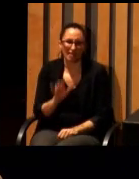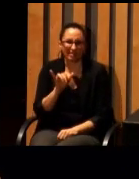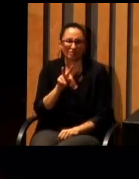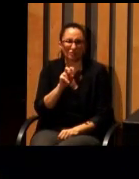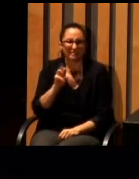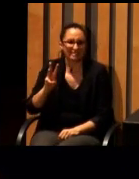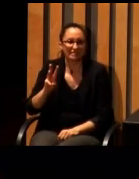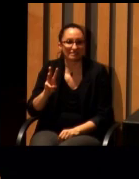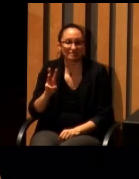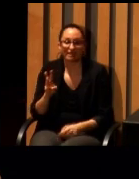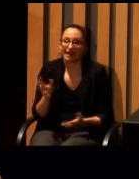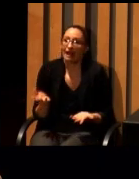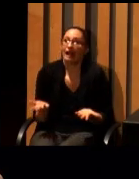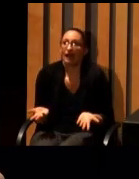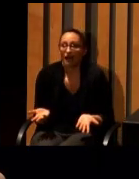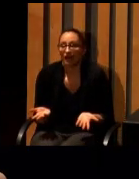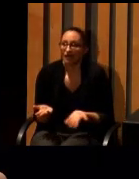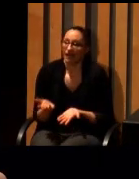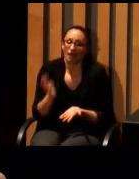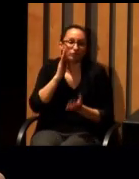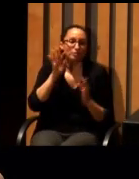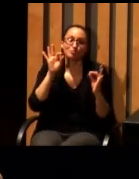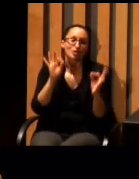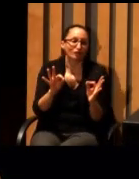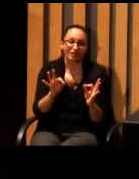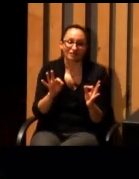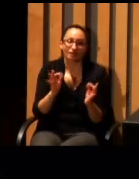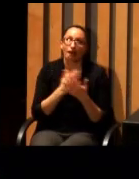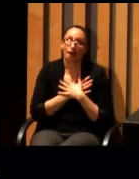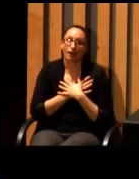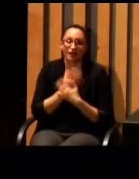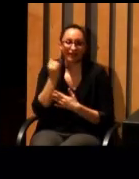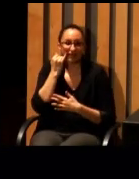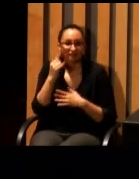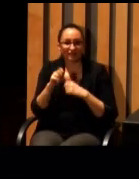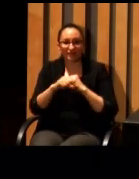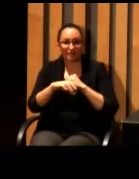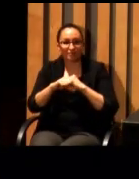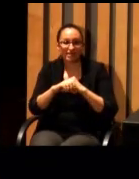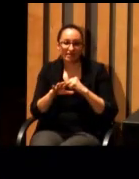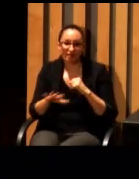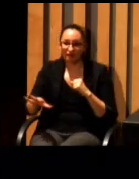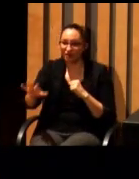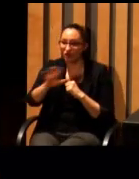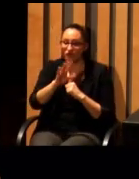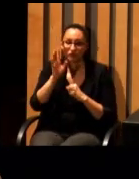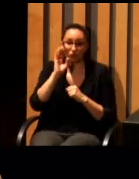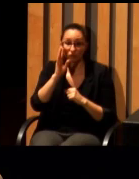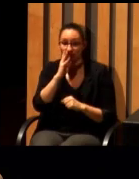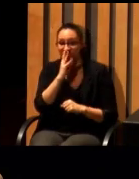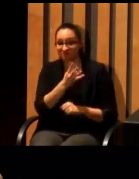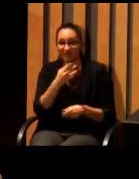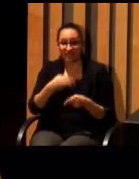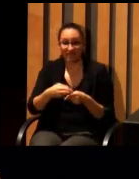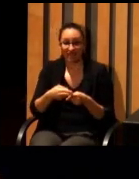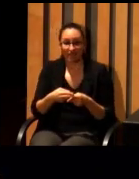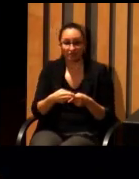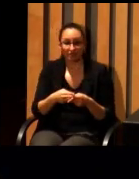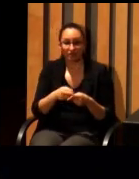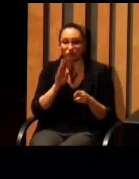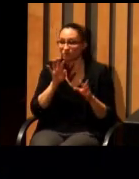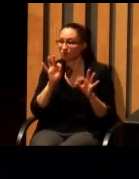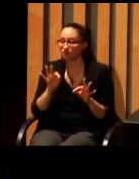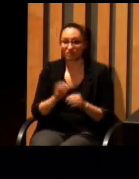it's a utopian thing in many ways to get the media on many levels to disregard the name. But